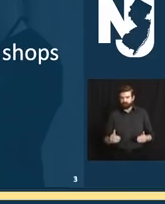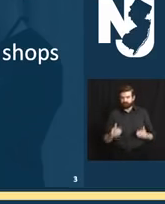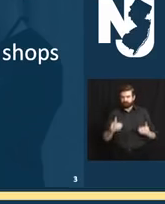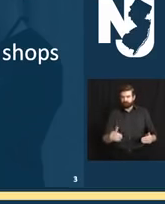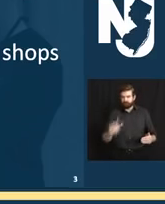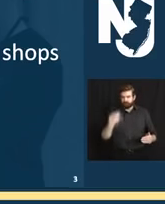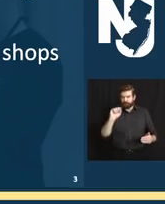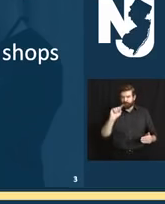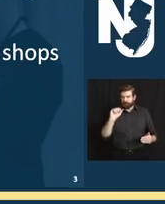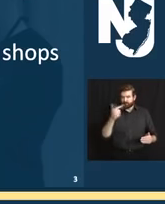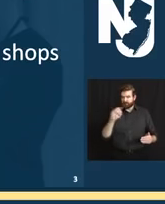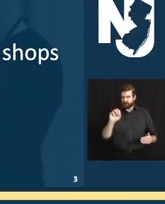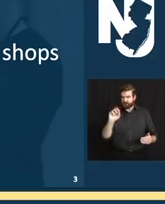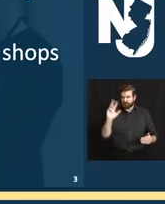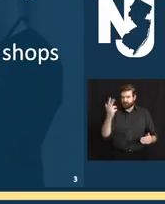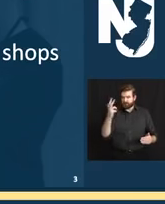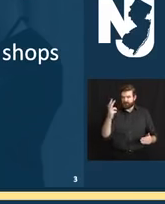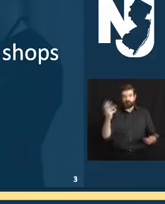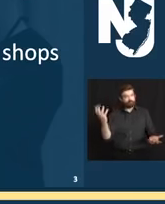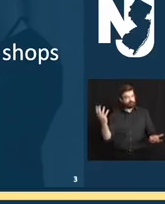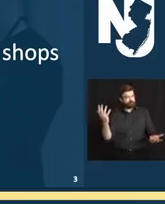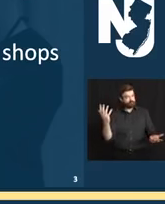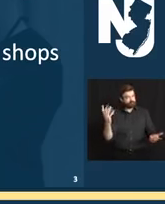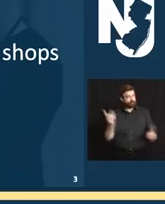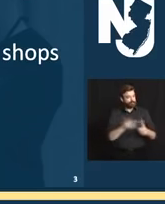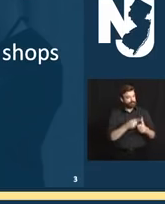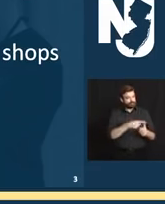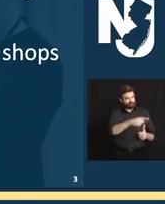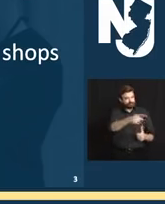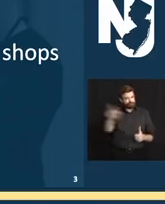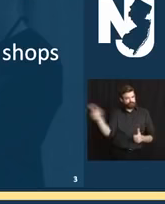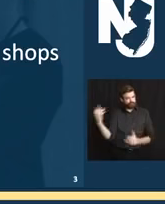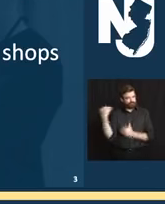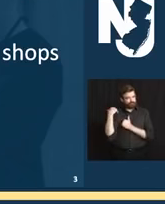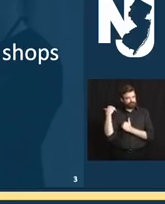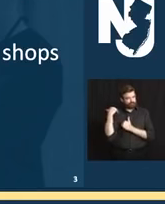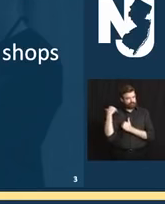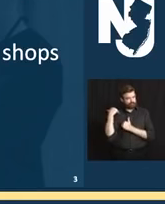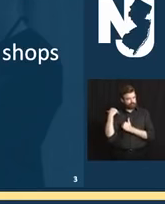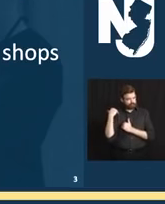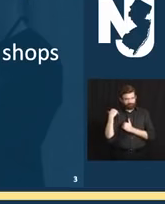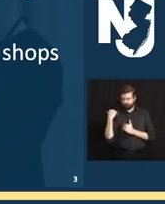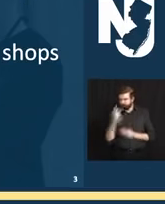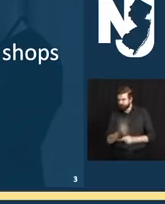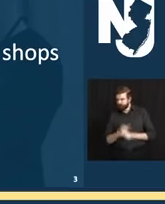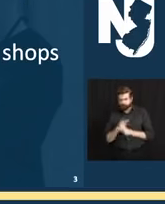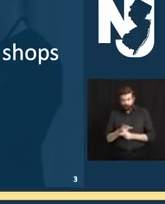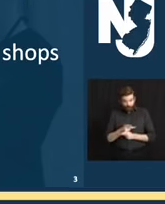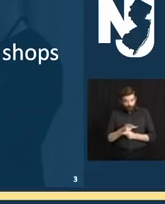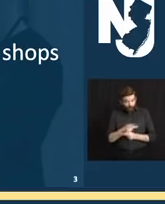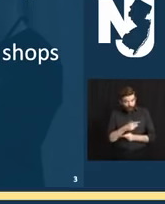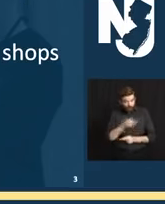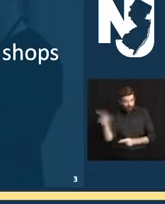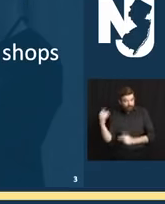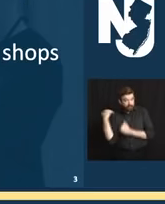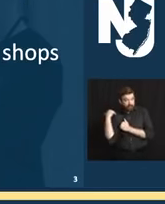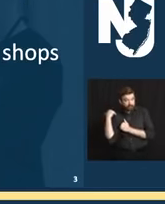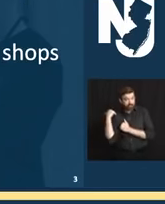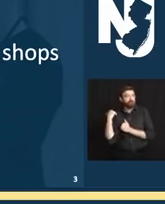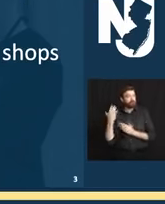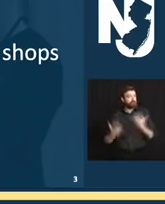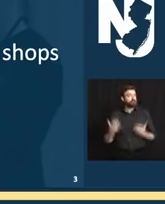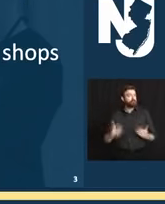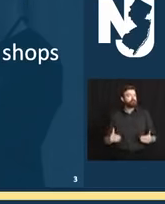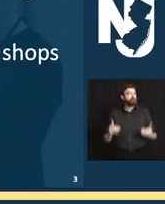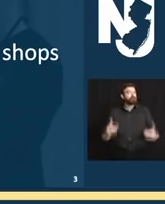which has already gotten to us to this point of extraordinary progress. Great work, everybody, but our work is far from done. Before